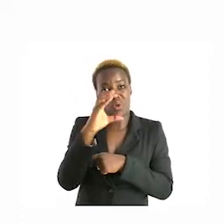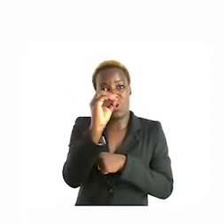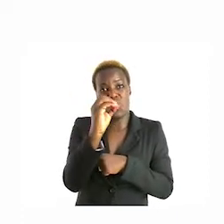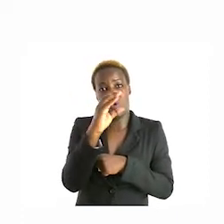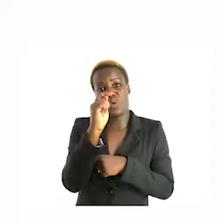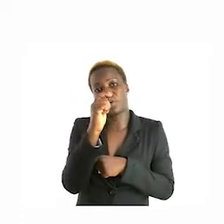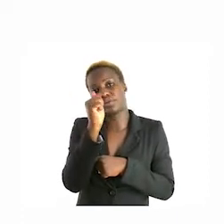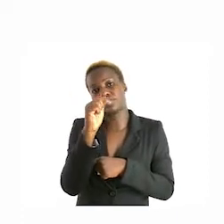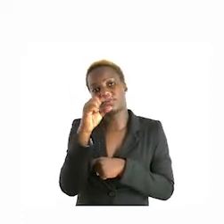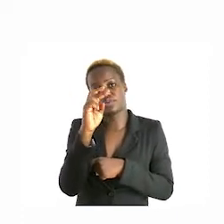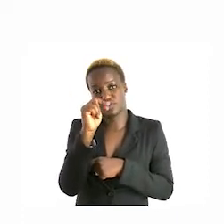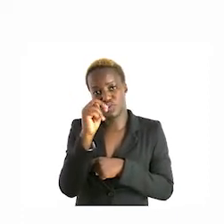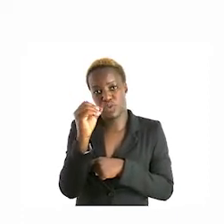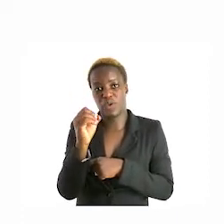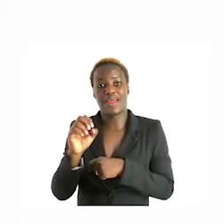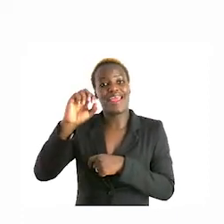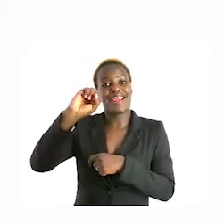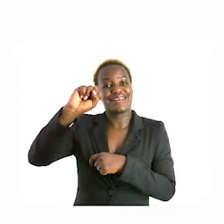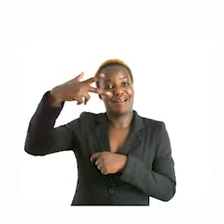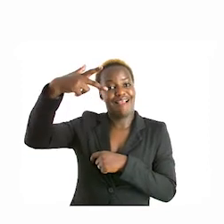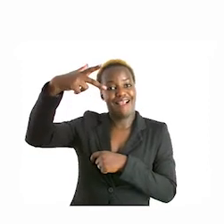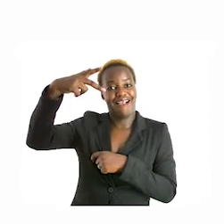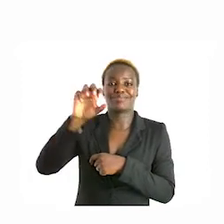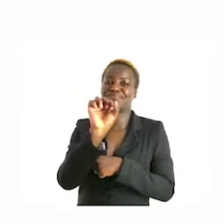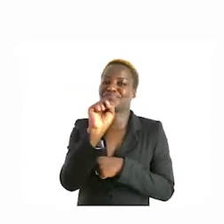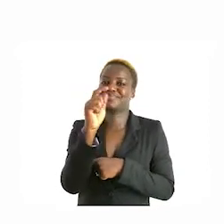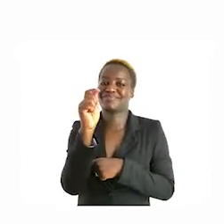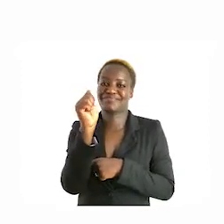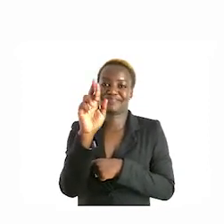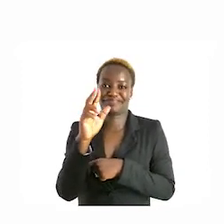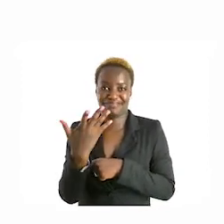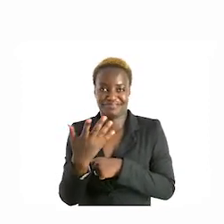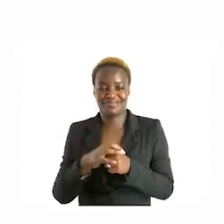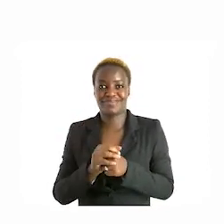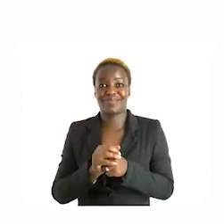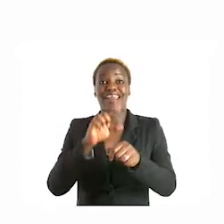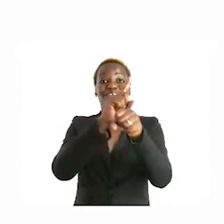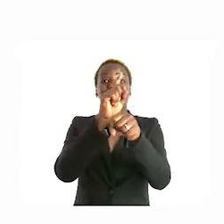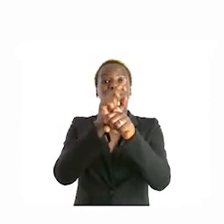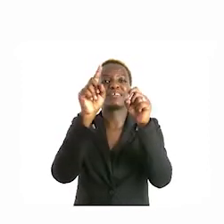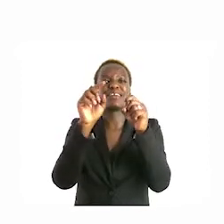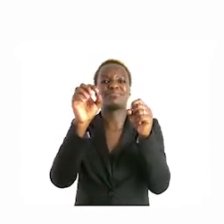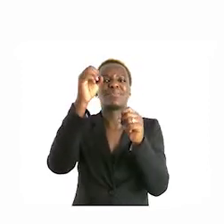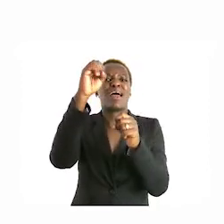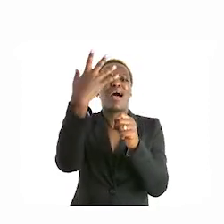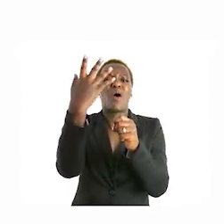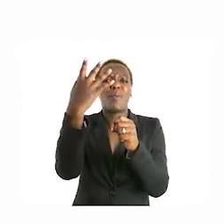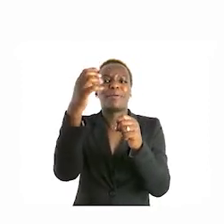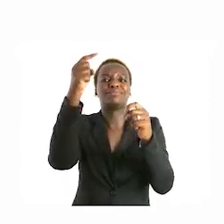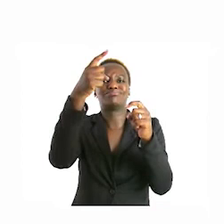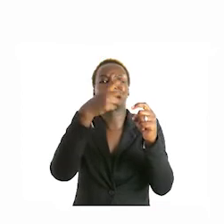all, we need to count all the sides of the pentagon. How many sides does it have? The vertical